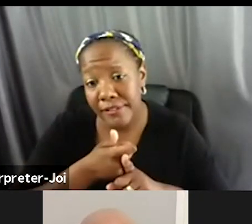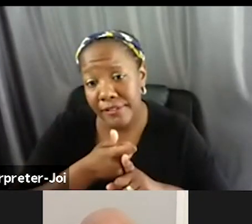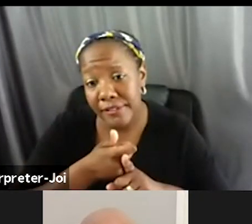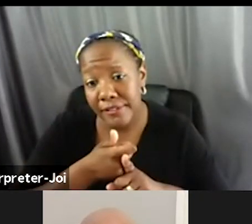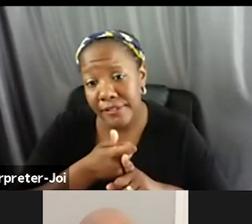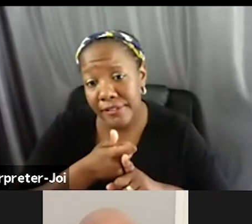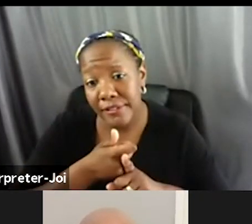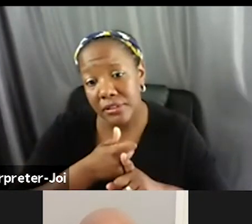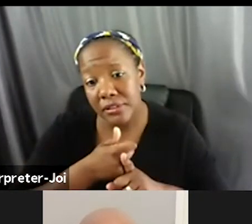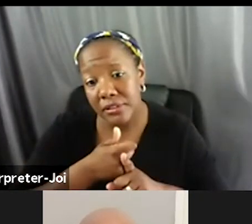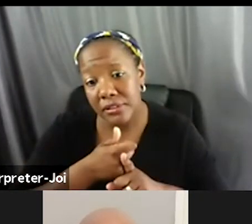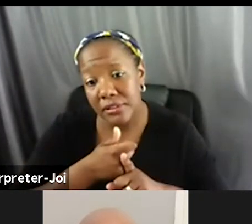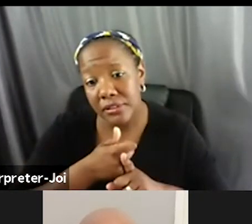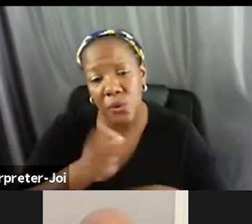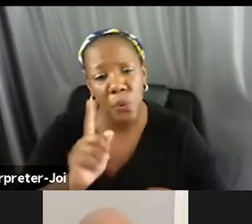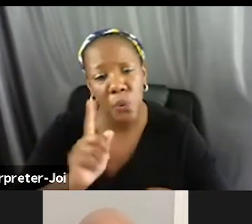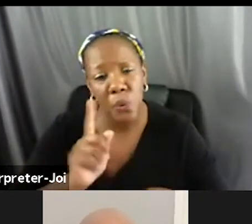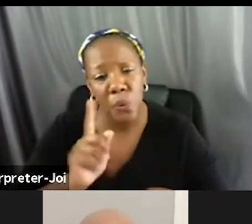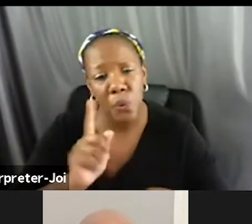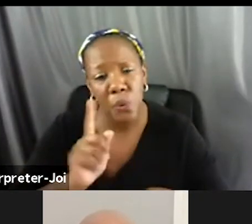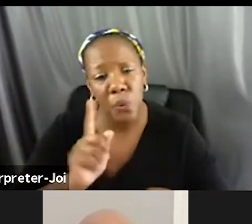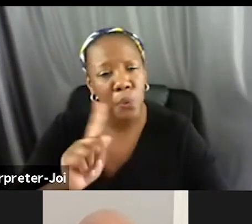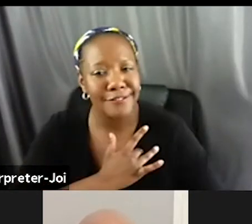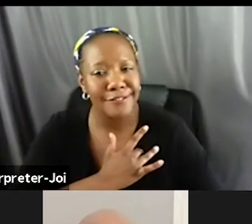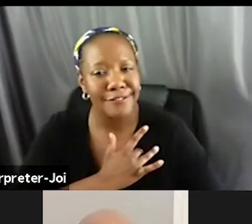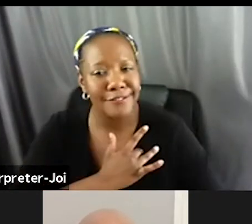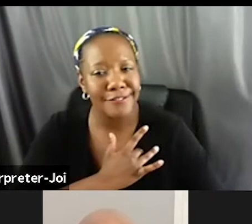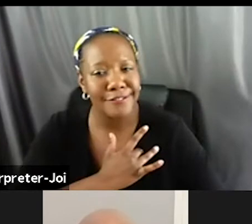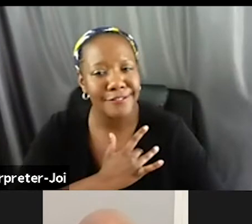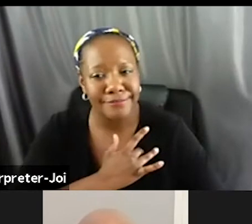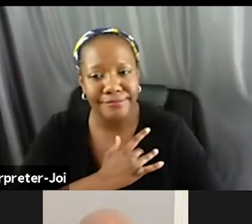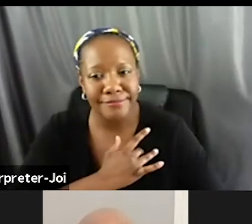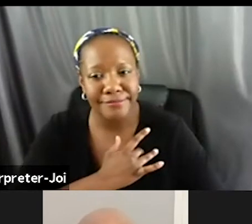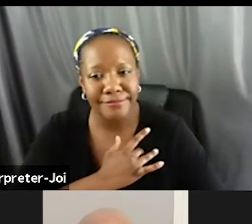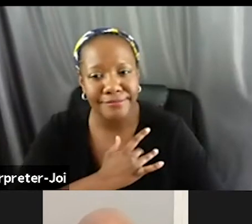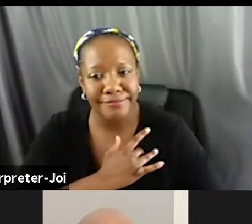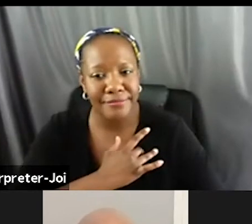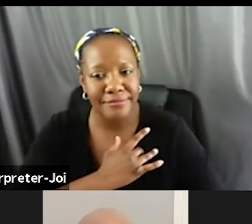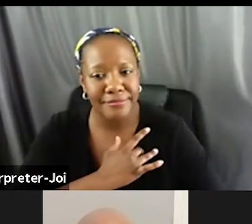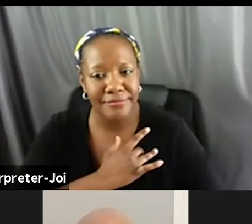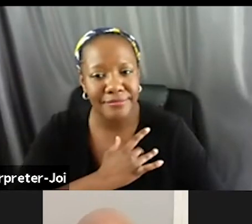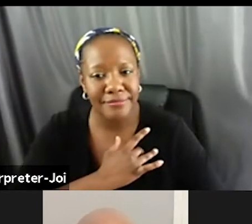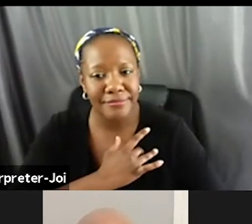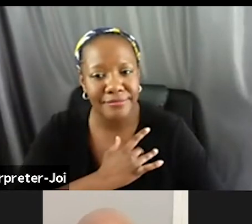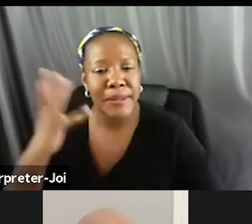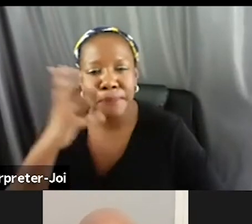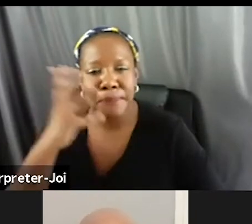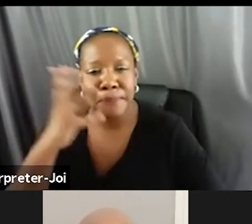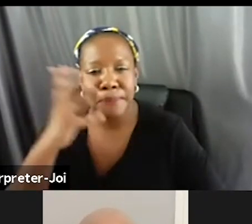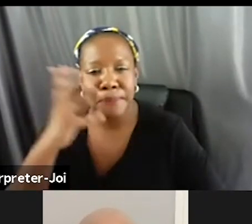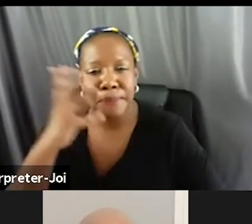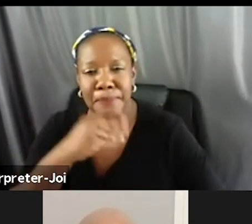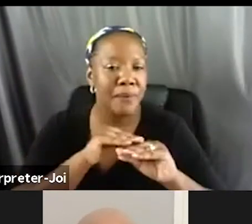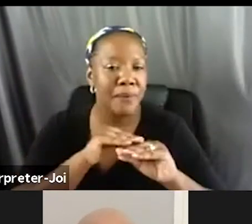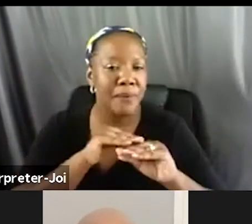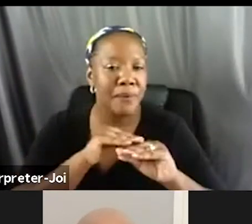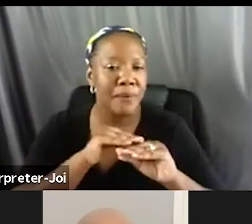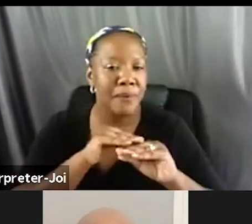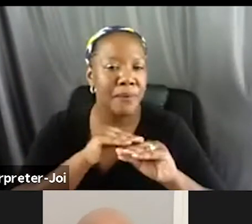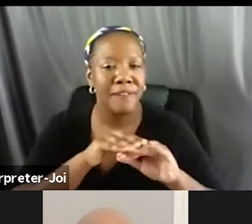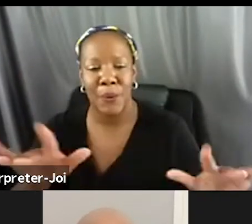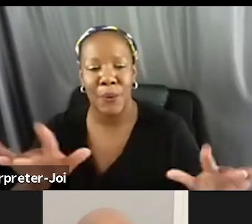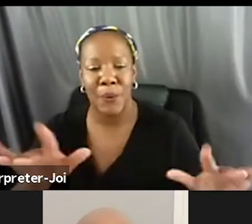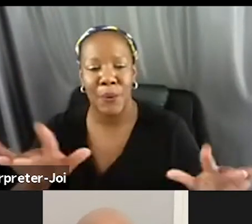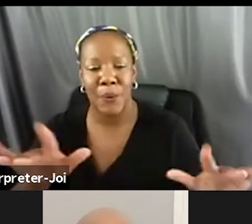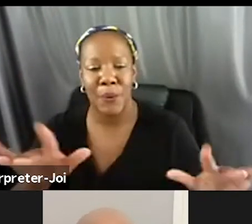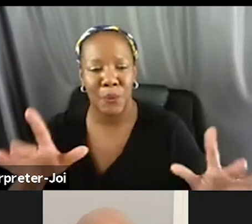about where your heart is. And, beauty just seems to flow when you can get that straight within yourself.